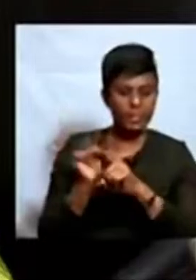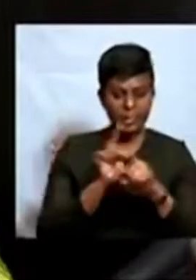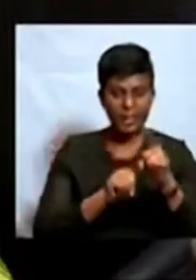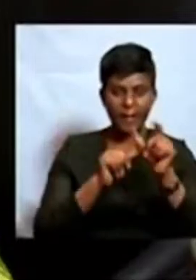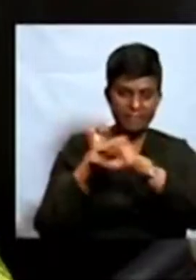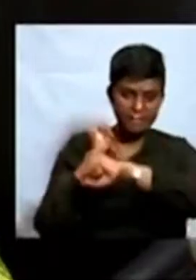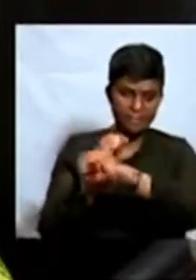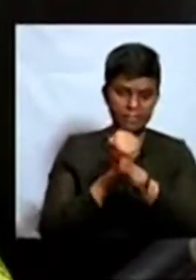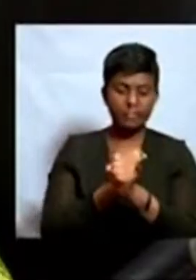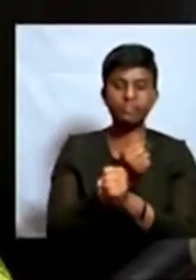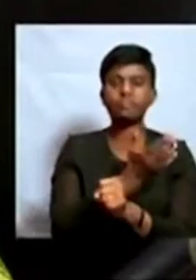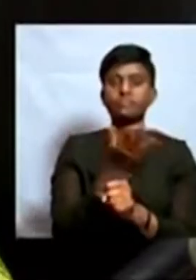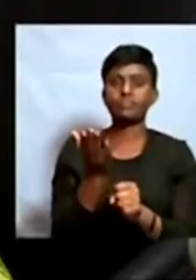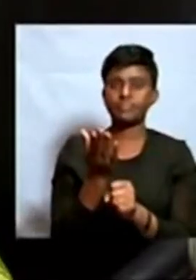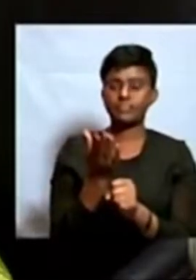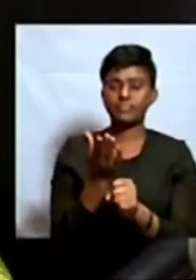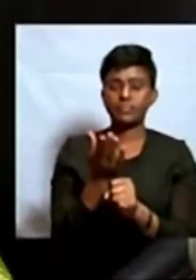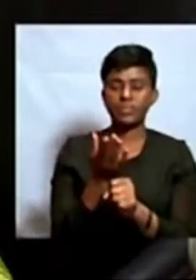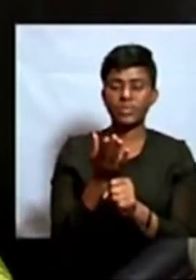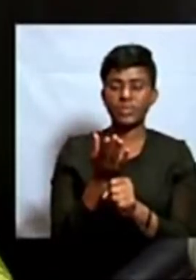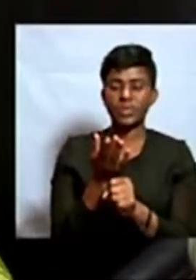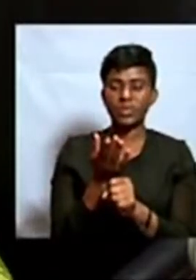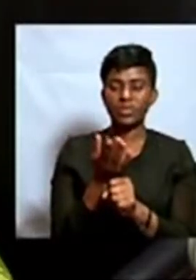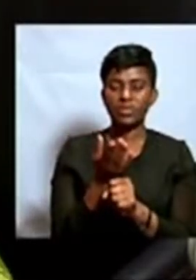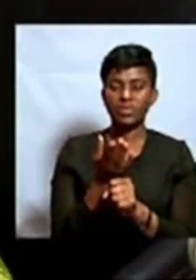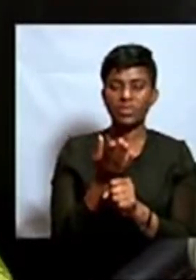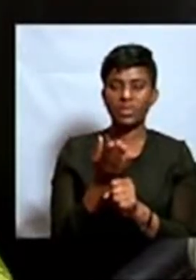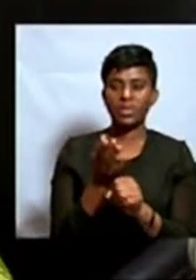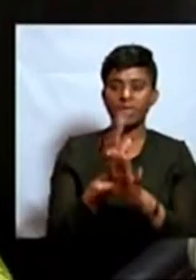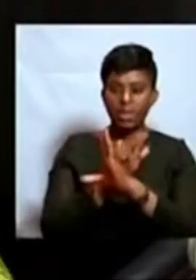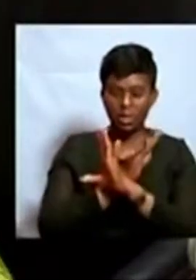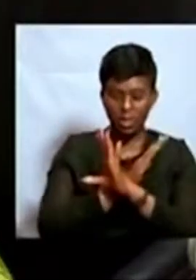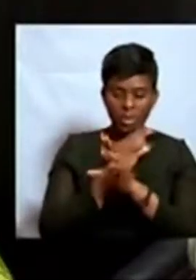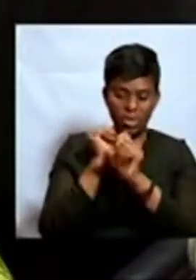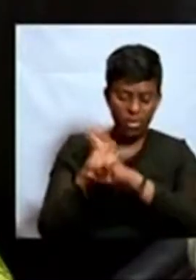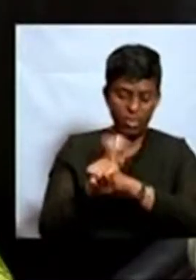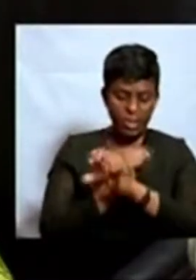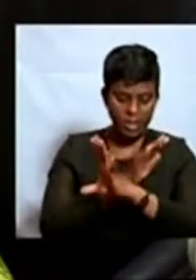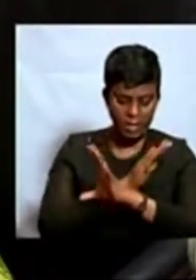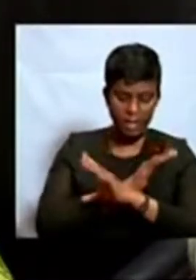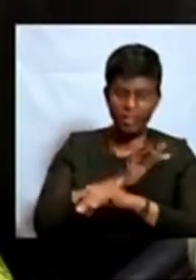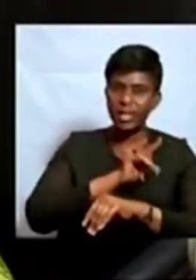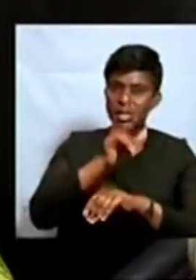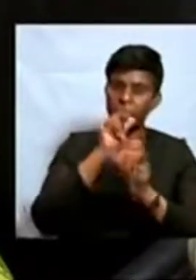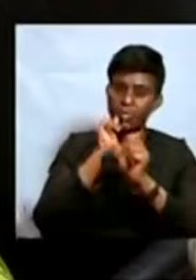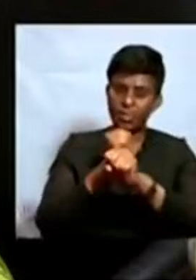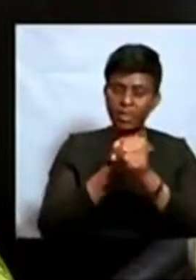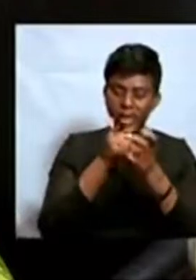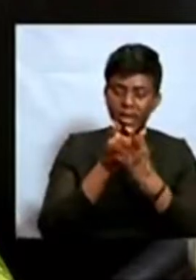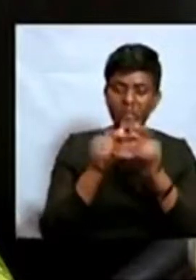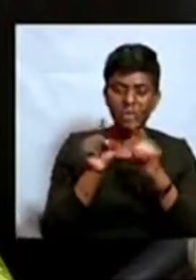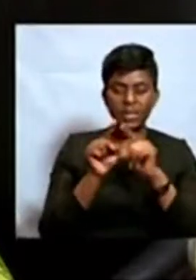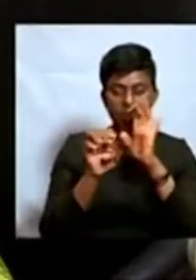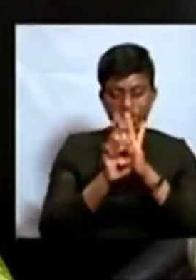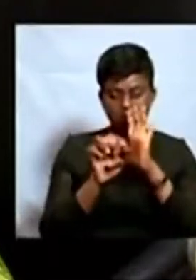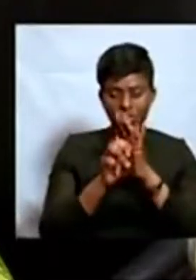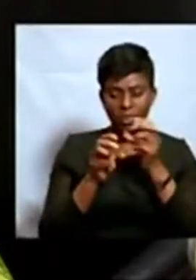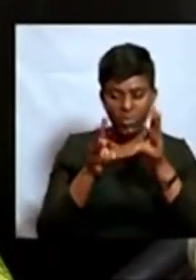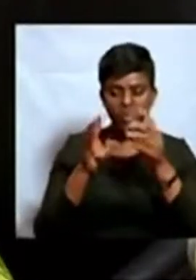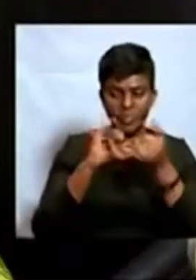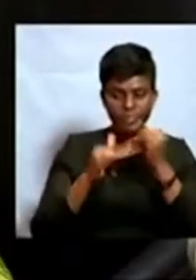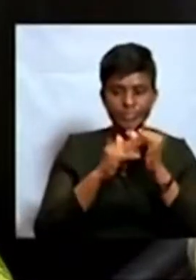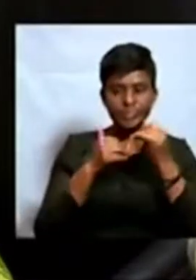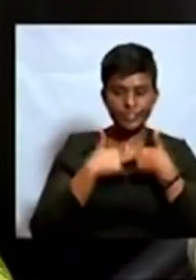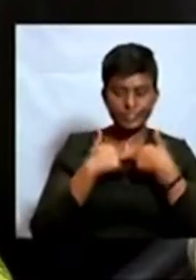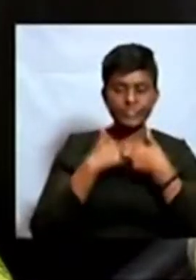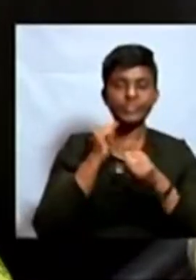protect the Zambia Airways. Like the way South Africa has